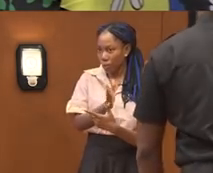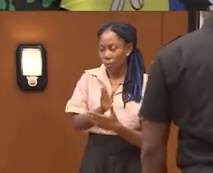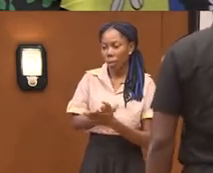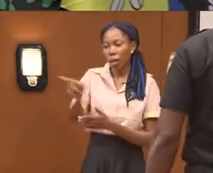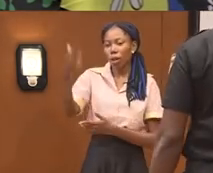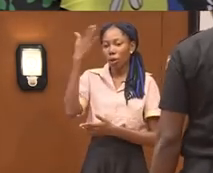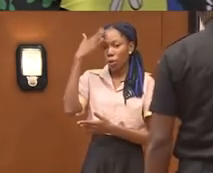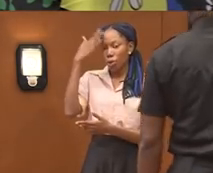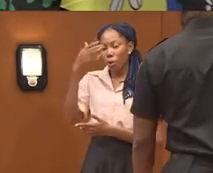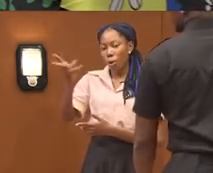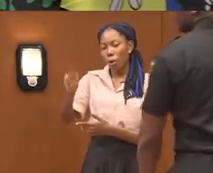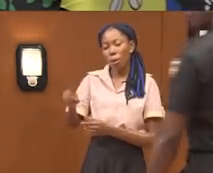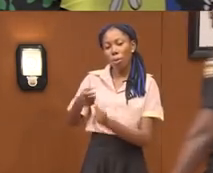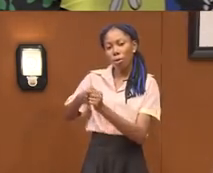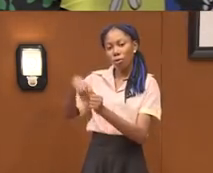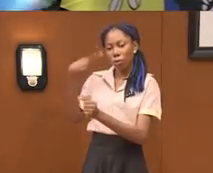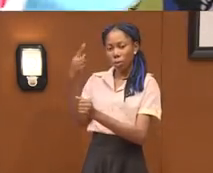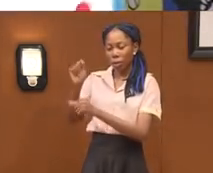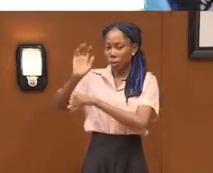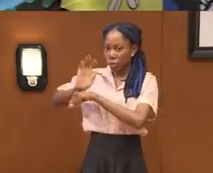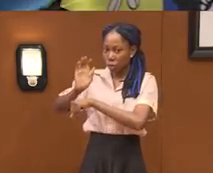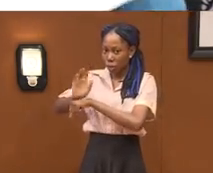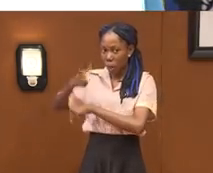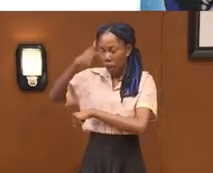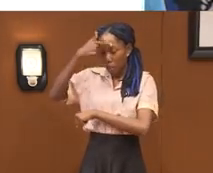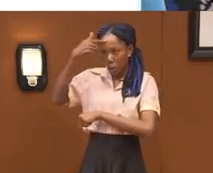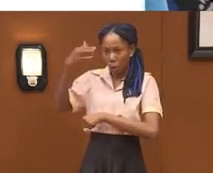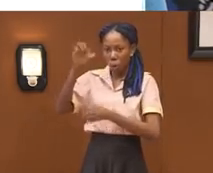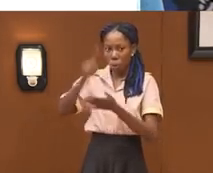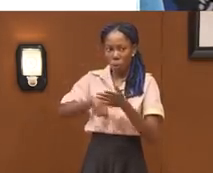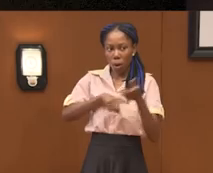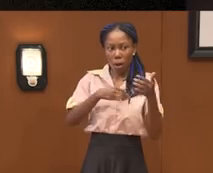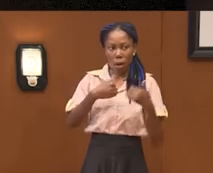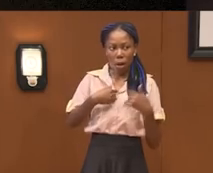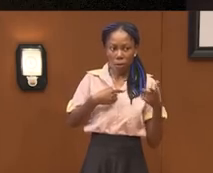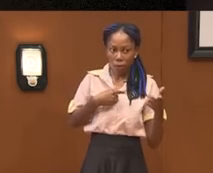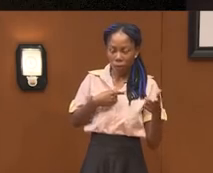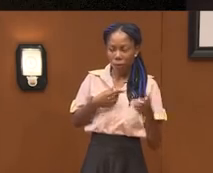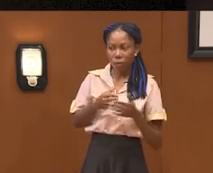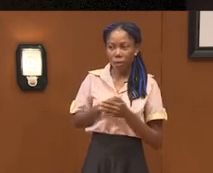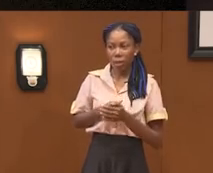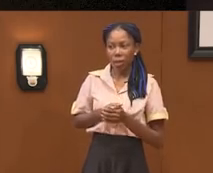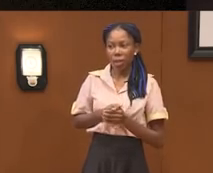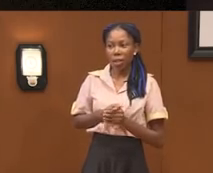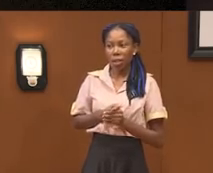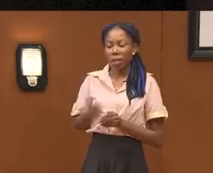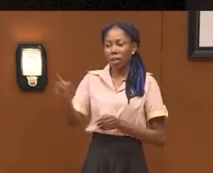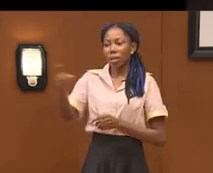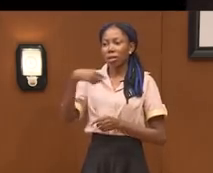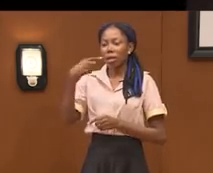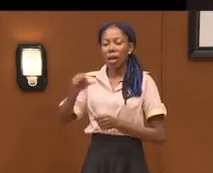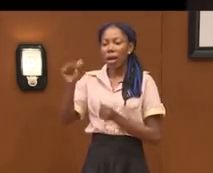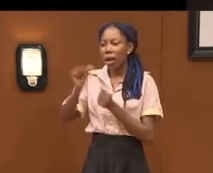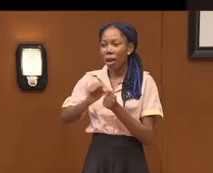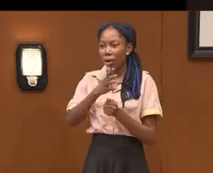church. From the church? Yes. Okay. Because what I have here... And everything, so your Honor, everything you want to